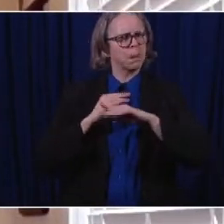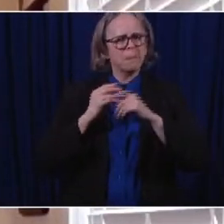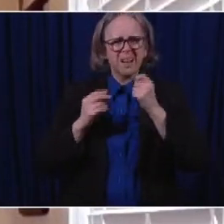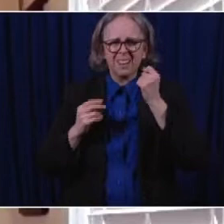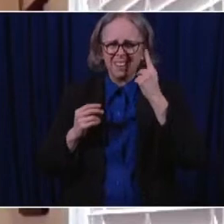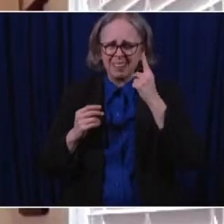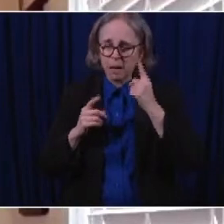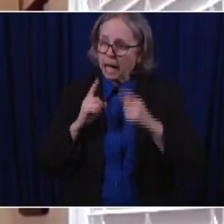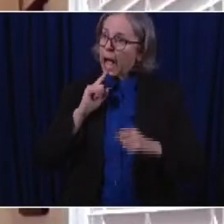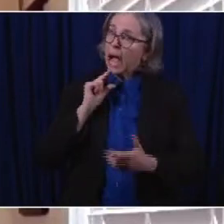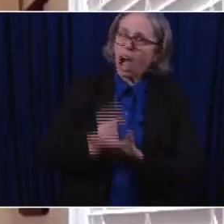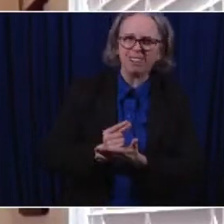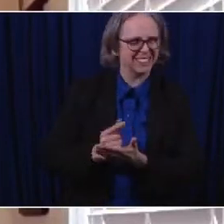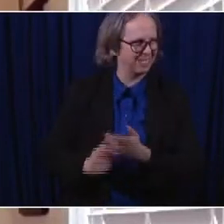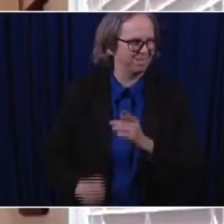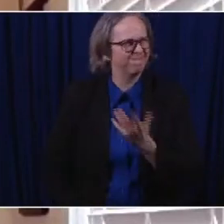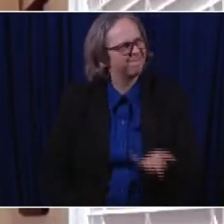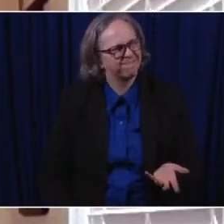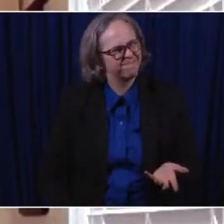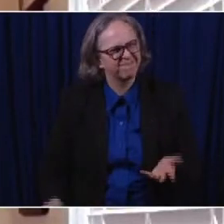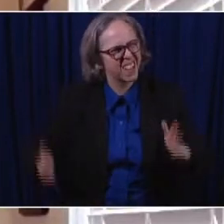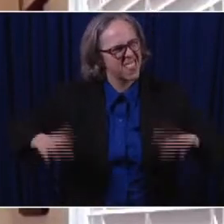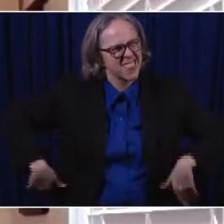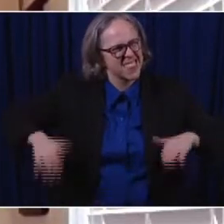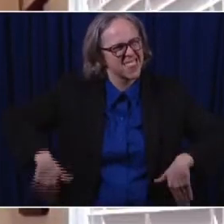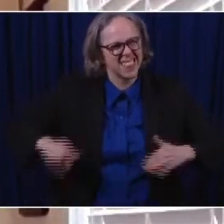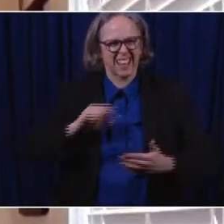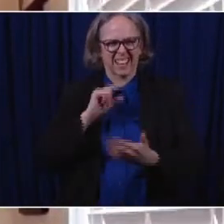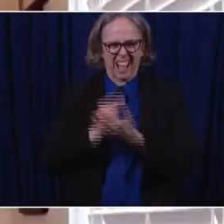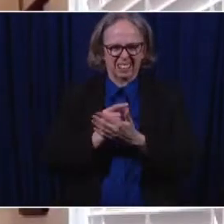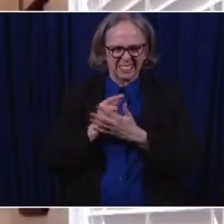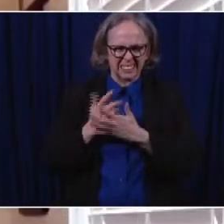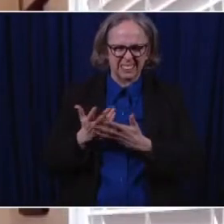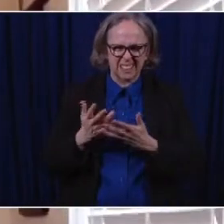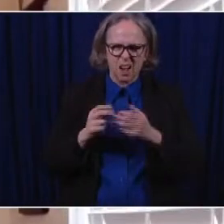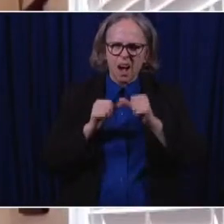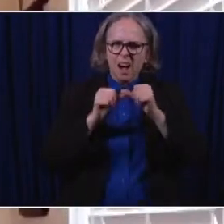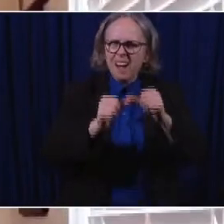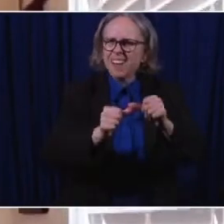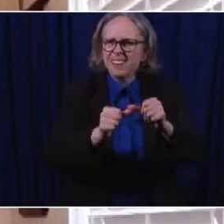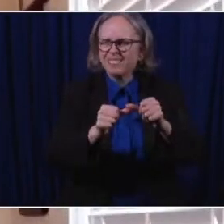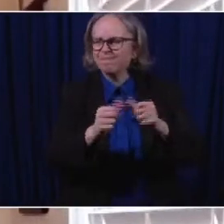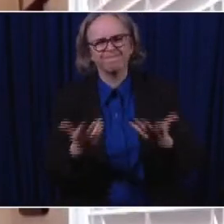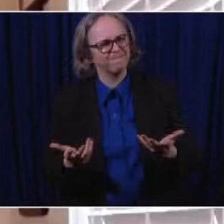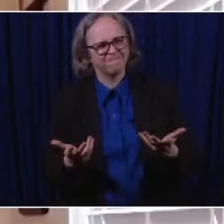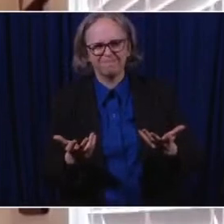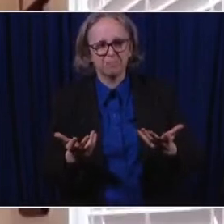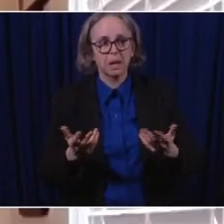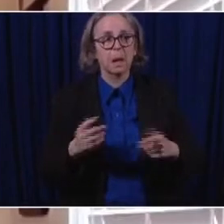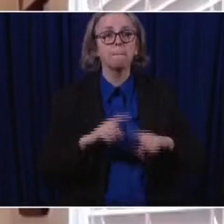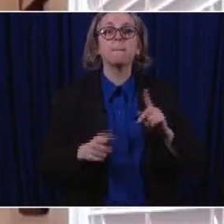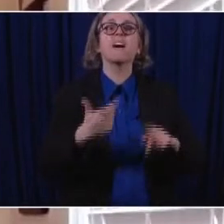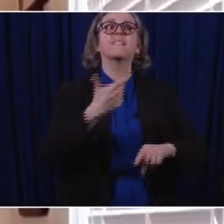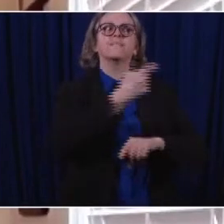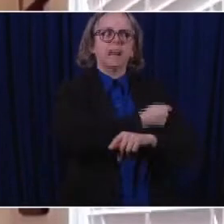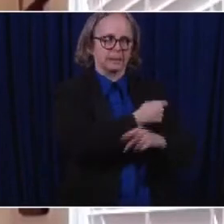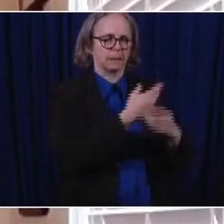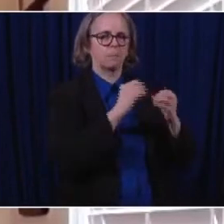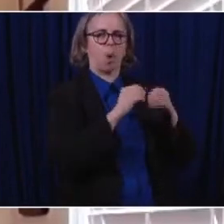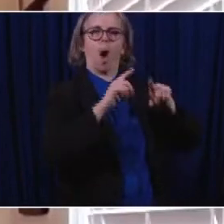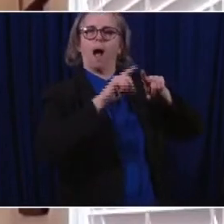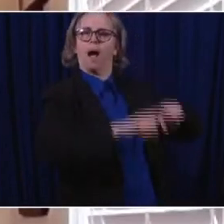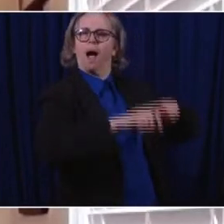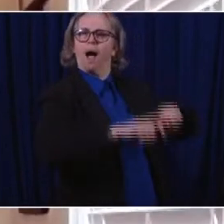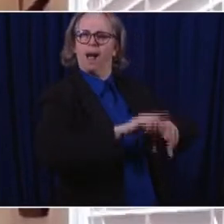have a durable immunity. And the vaccine offers that as a best option, even for people who've had prior exposure